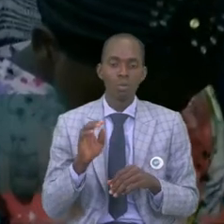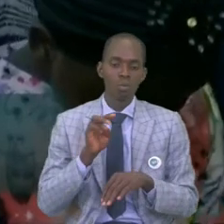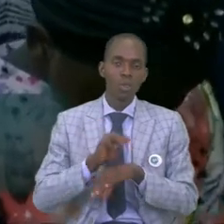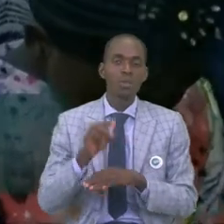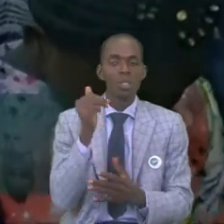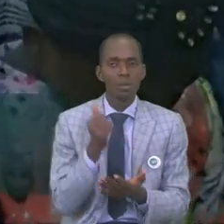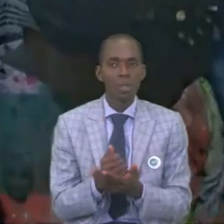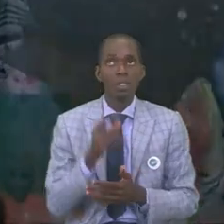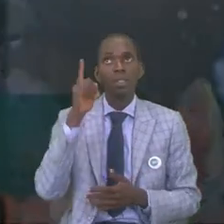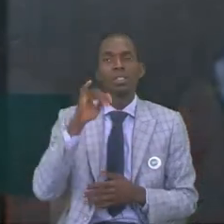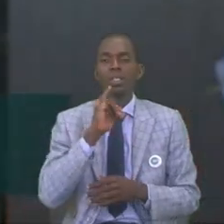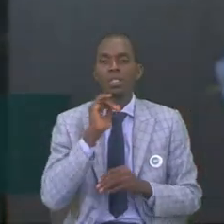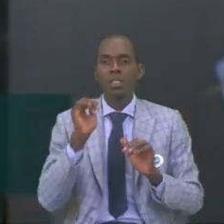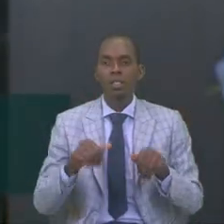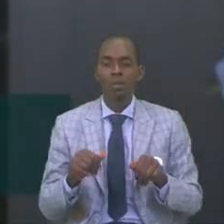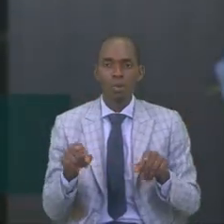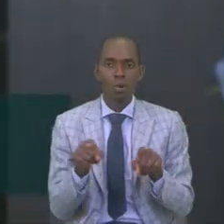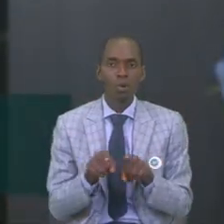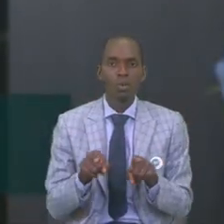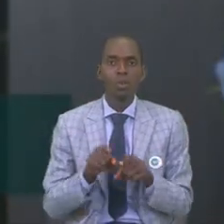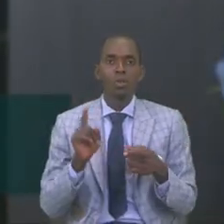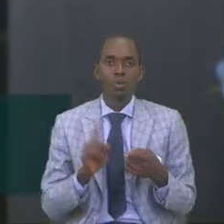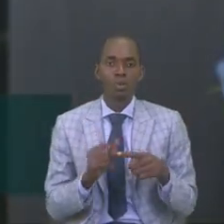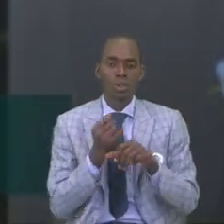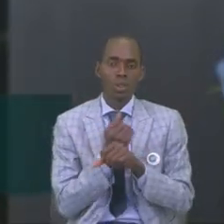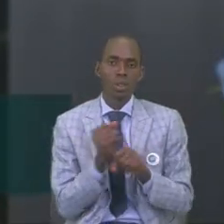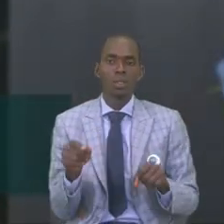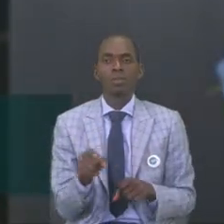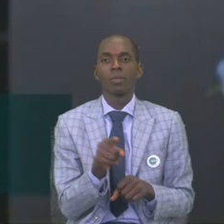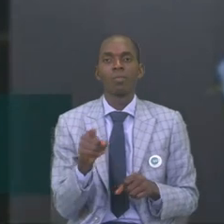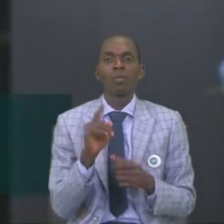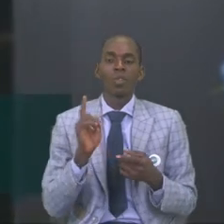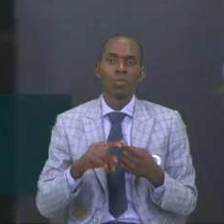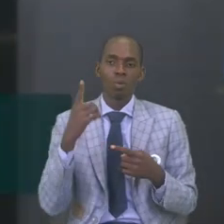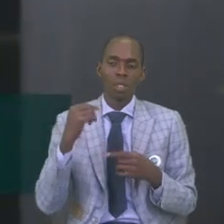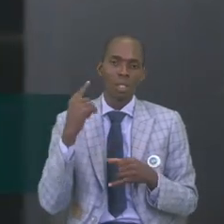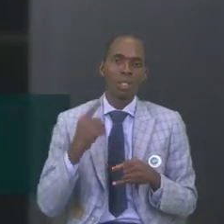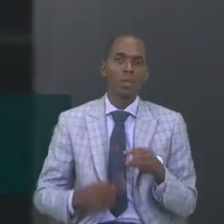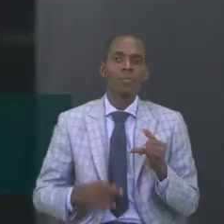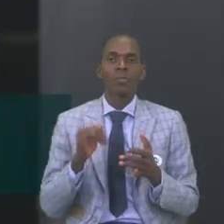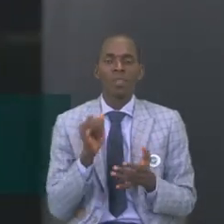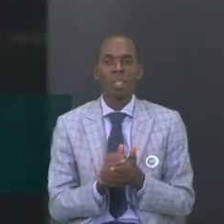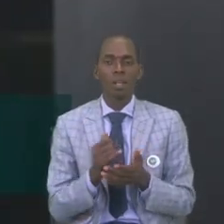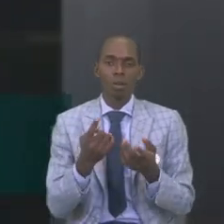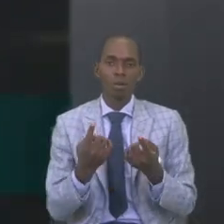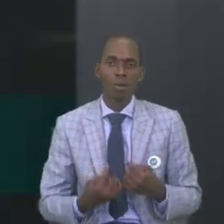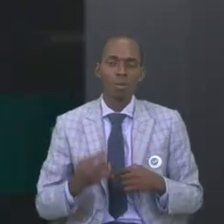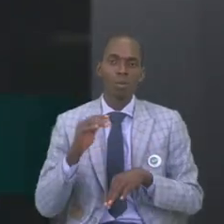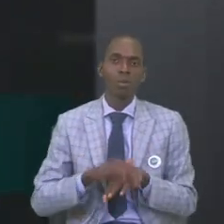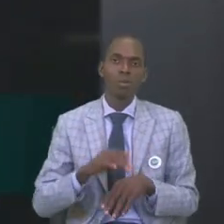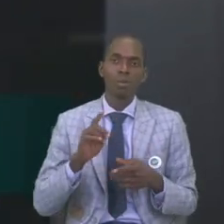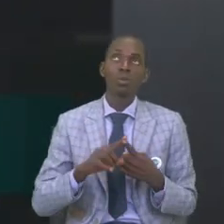Wherefore he is able also to save them to the uttermost that come unto